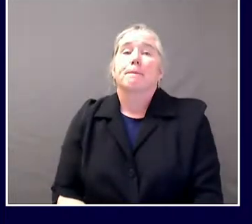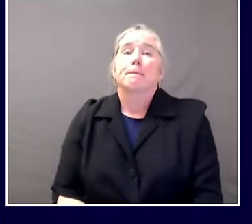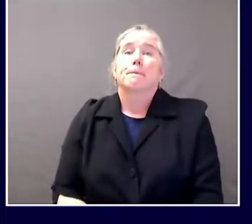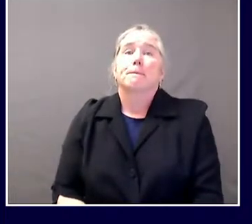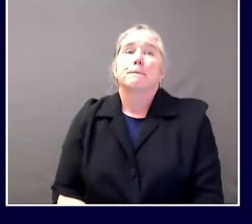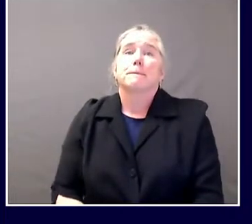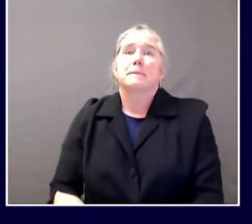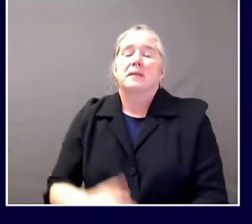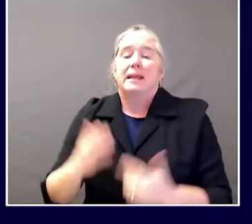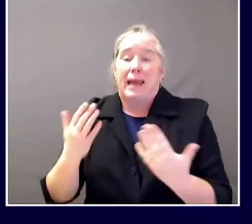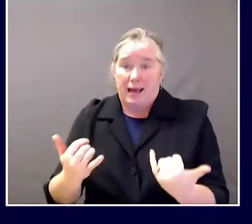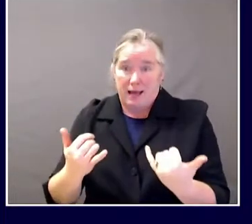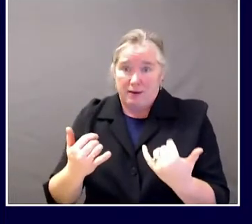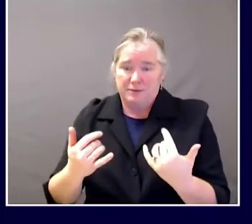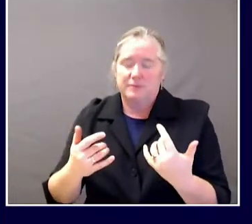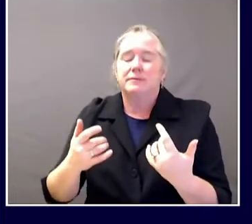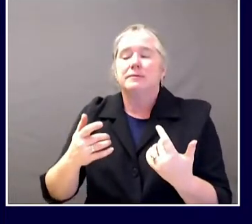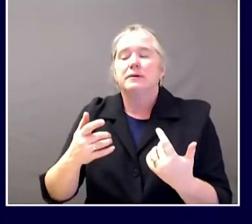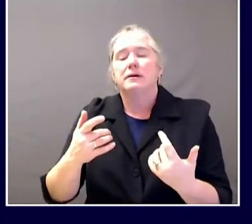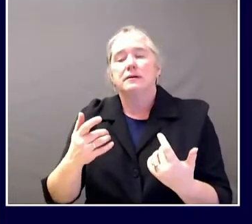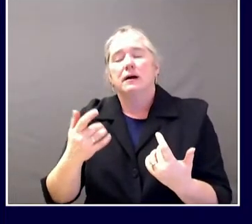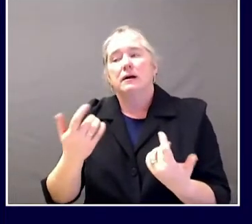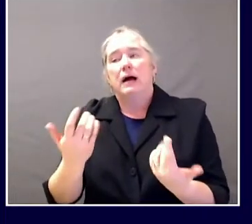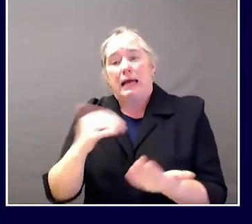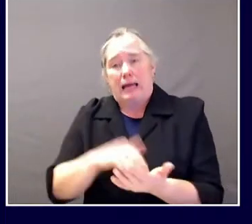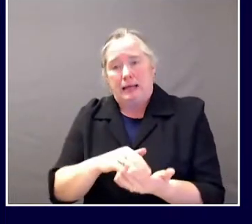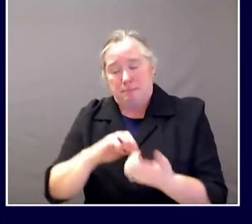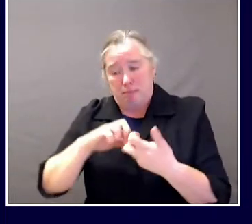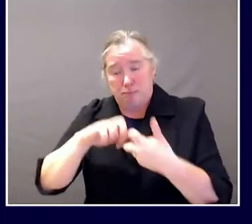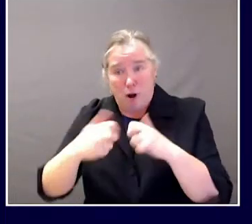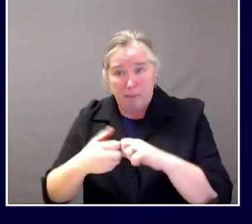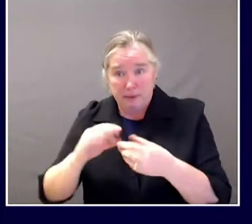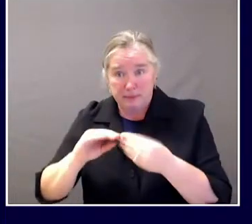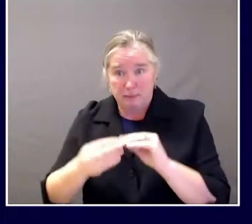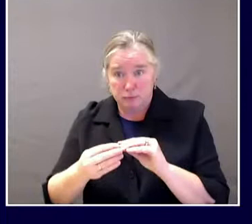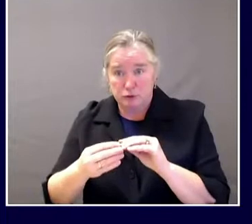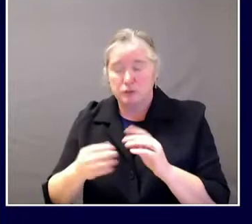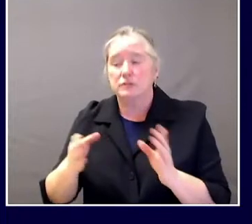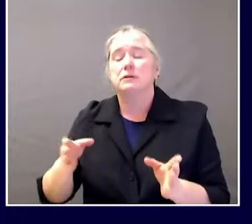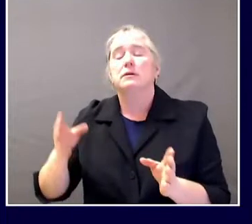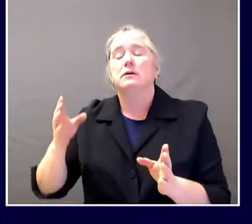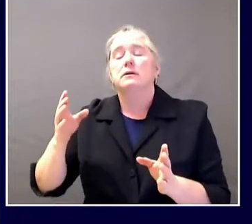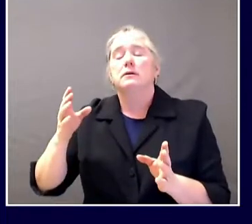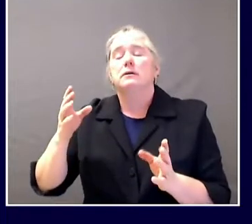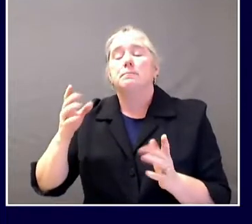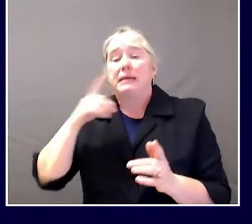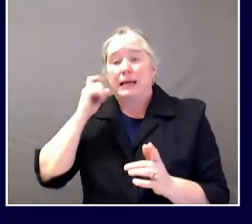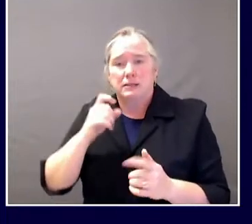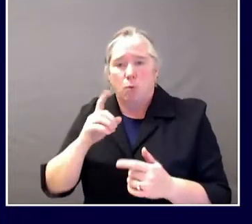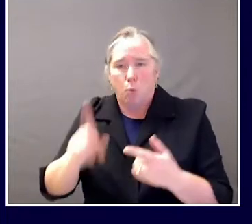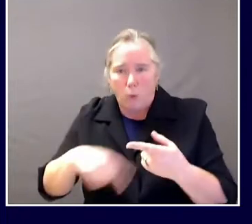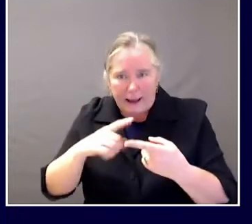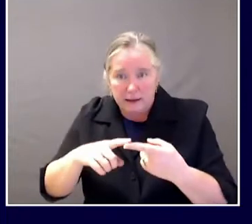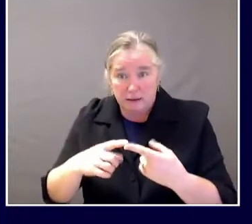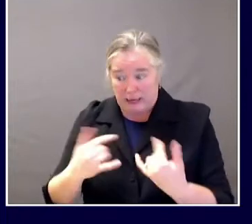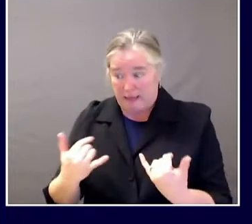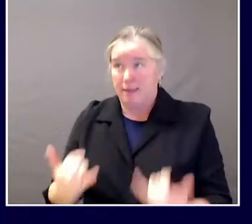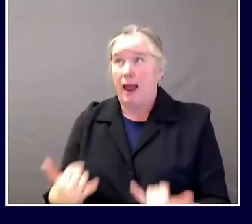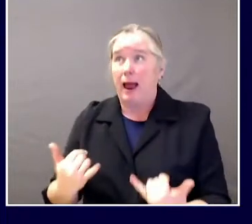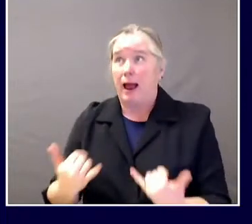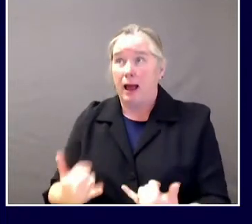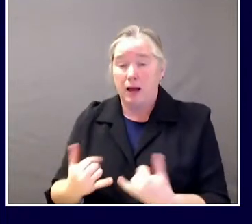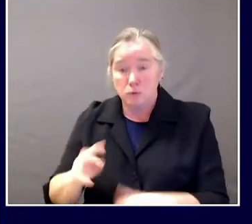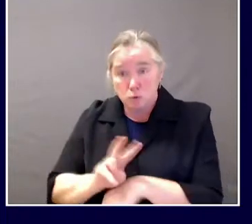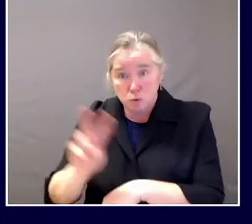depending on when you cut off the number, anywhere from 80 up to 92% of every dose that is within